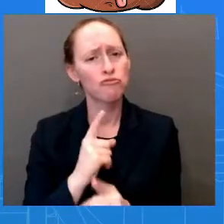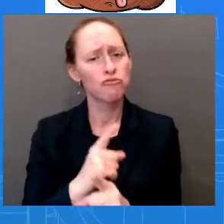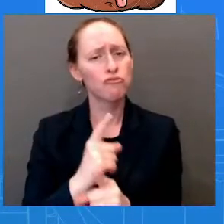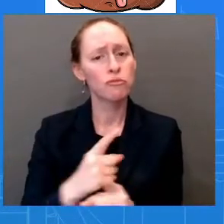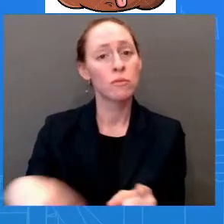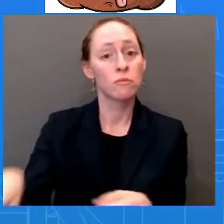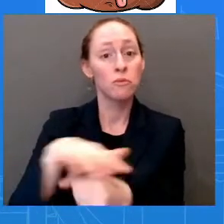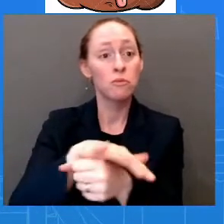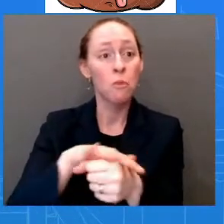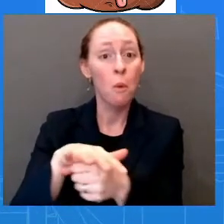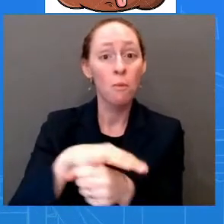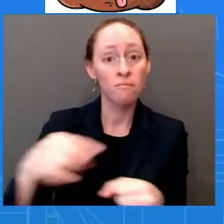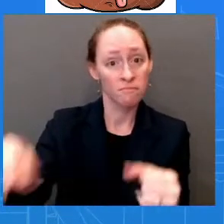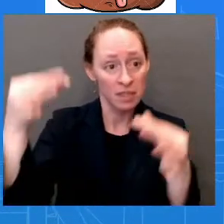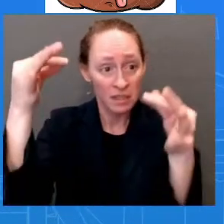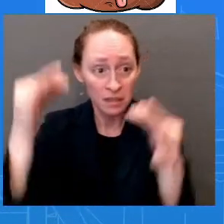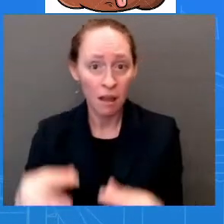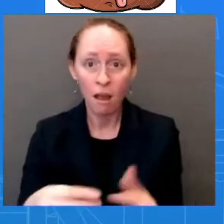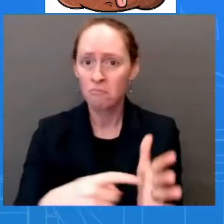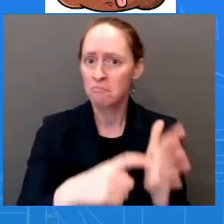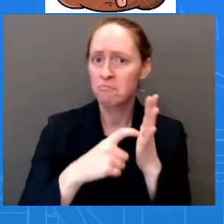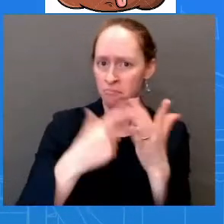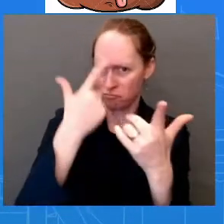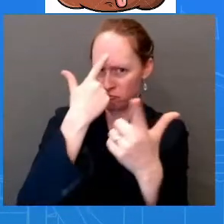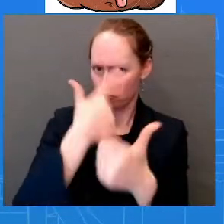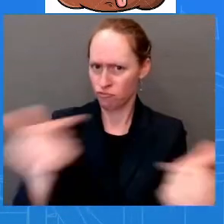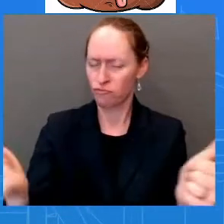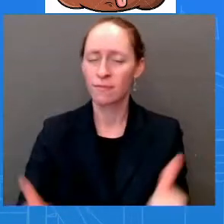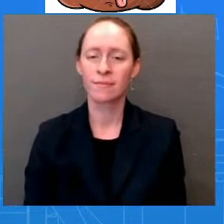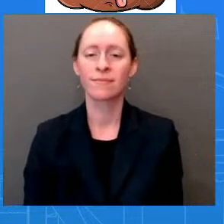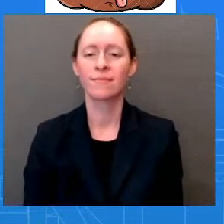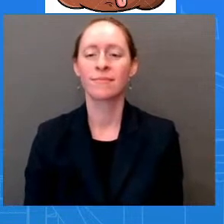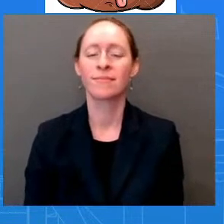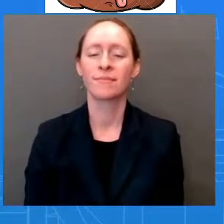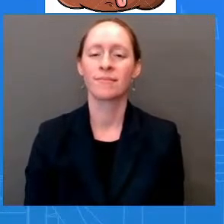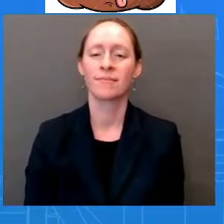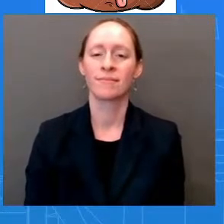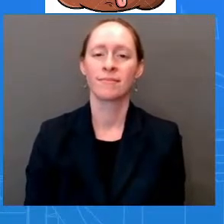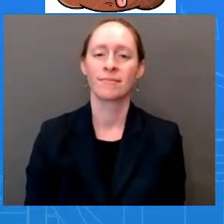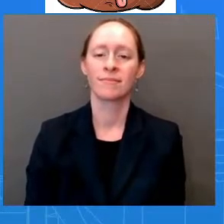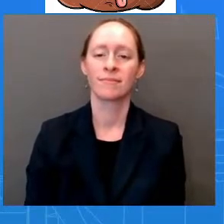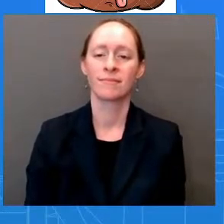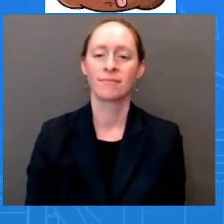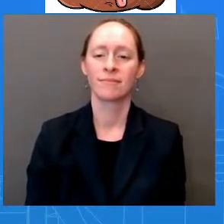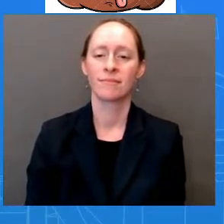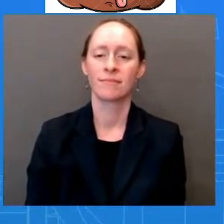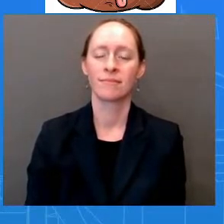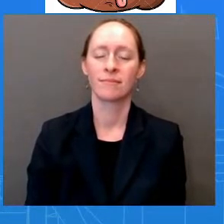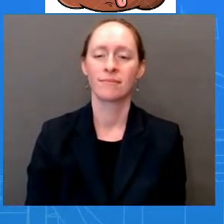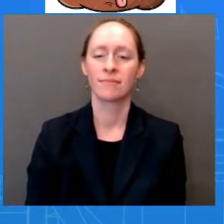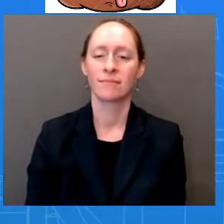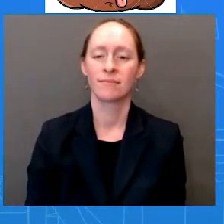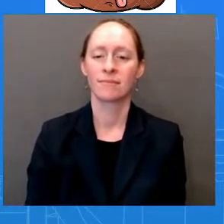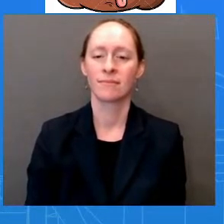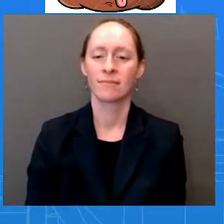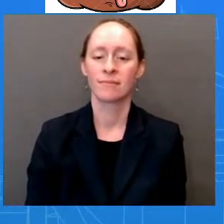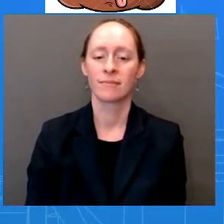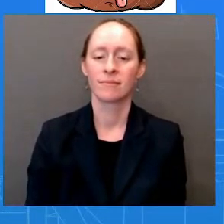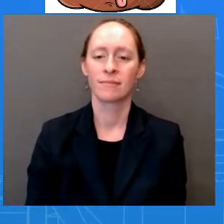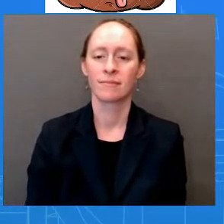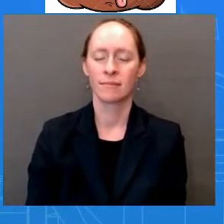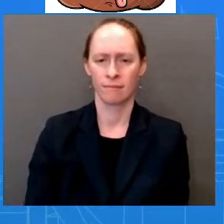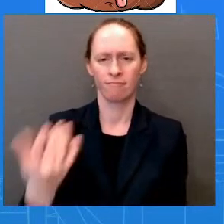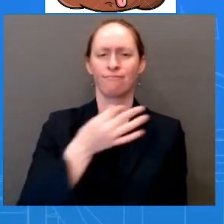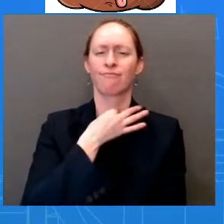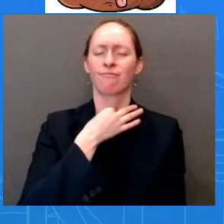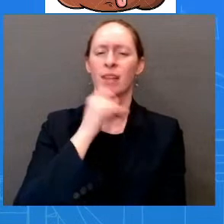follow those mandates. Fauci was making about misinformation. But they want you to think you don't have a choice. Twitter